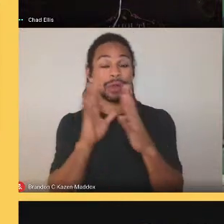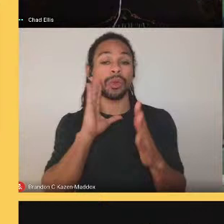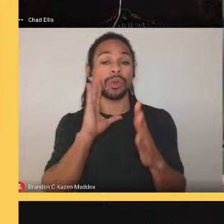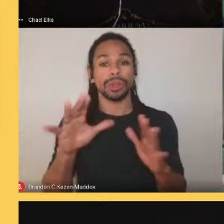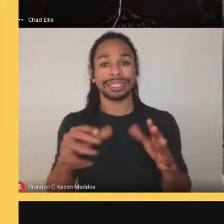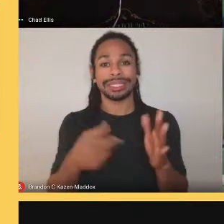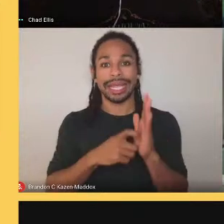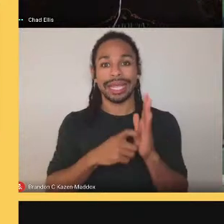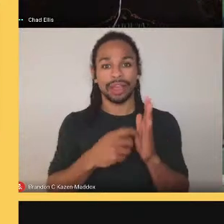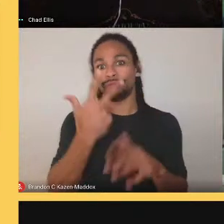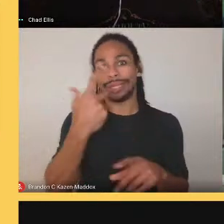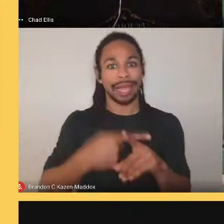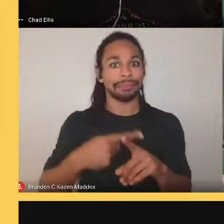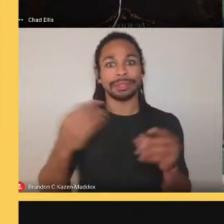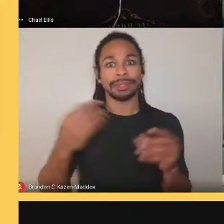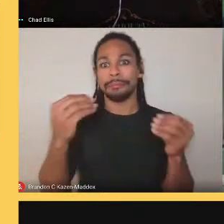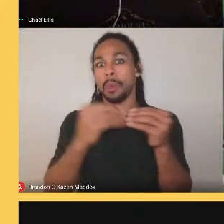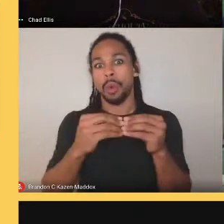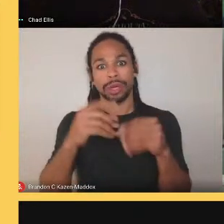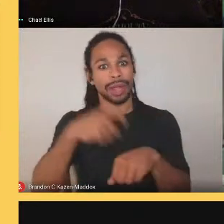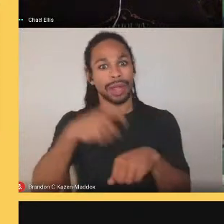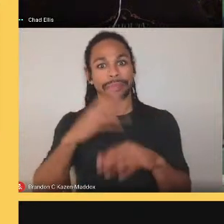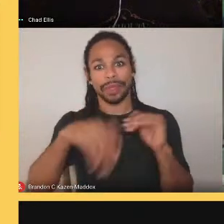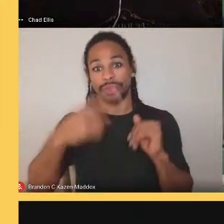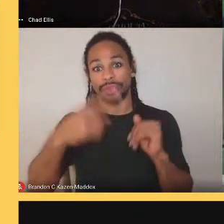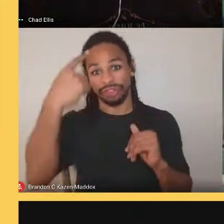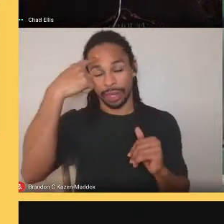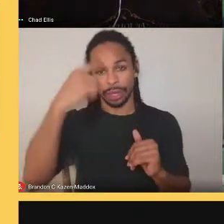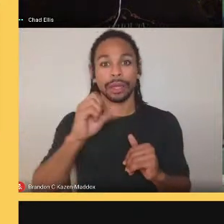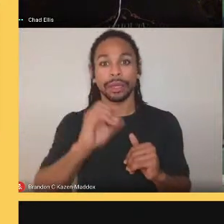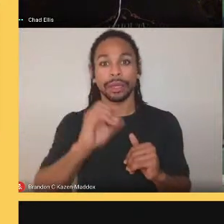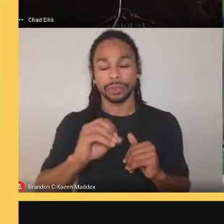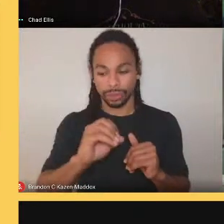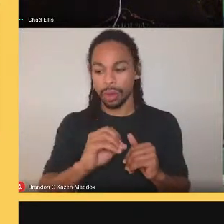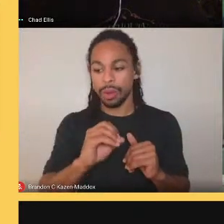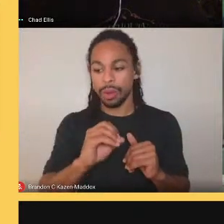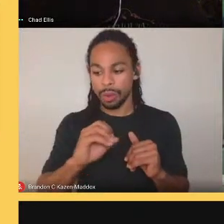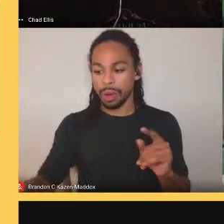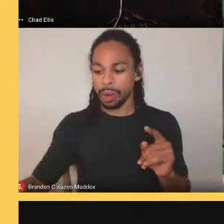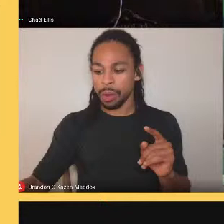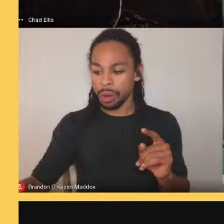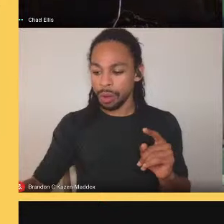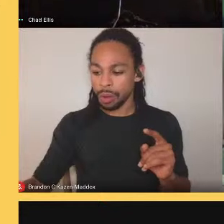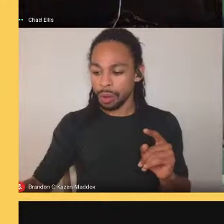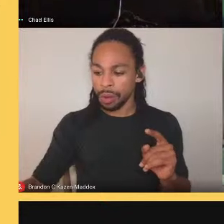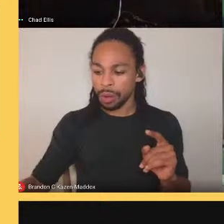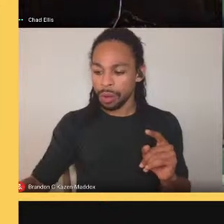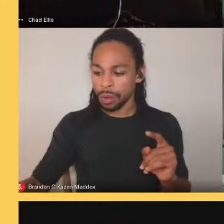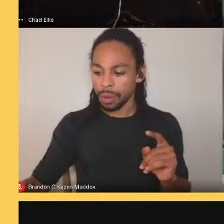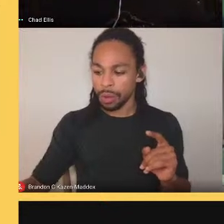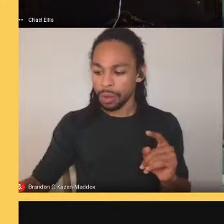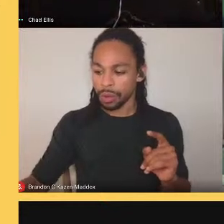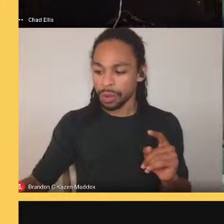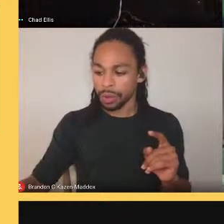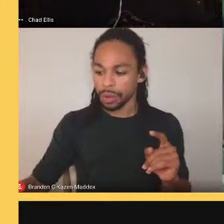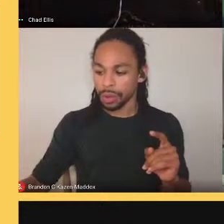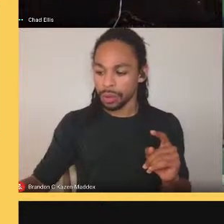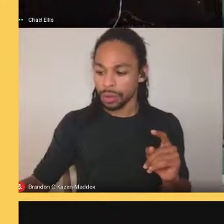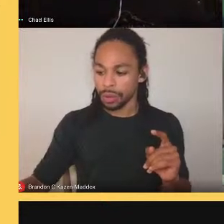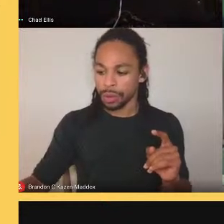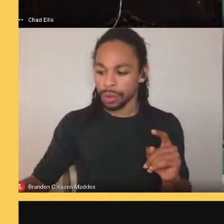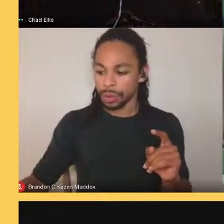Yes. So just go into it with that and do like whatever you think might be like too little of like things to